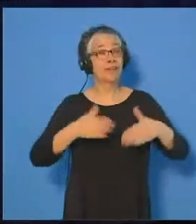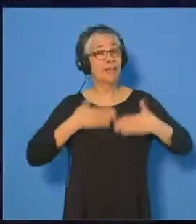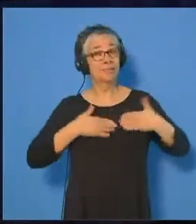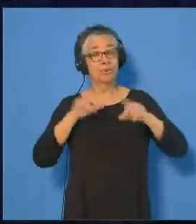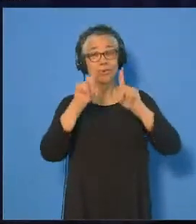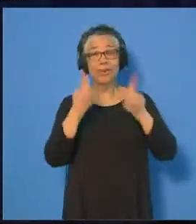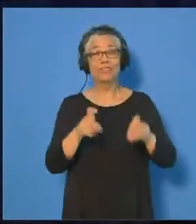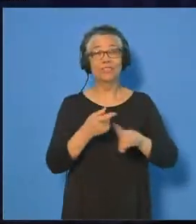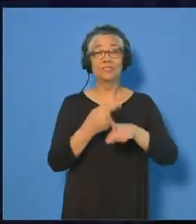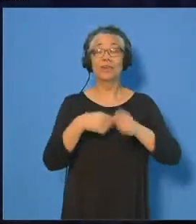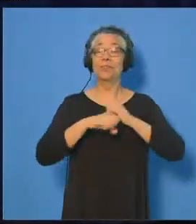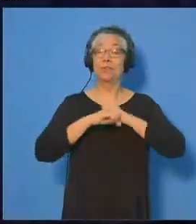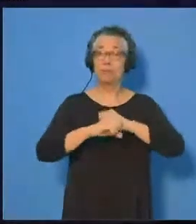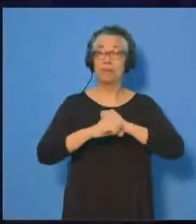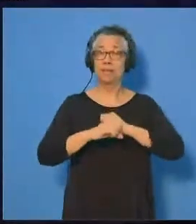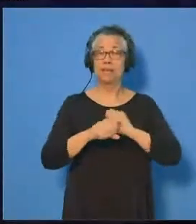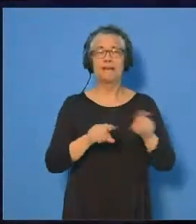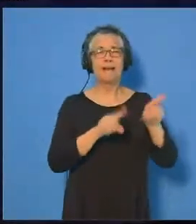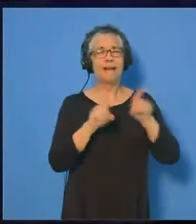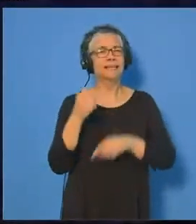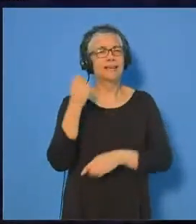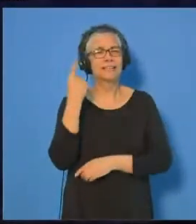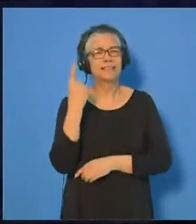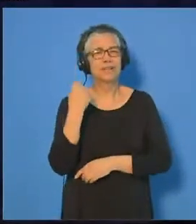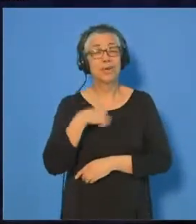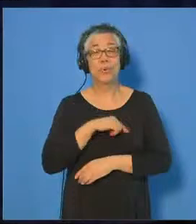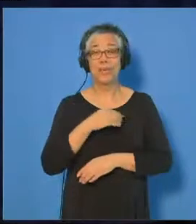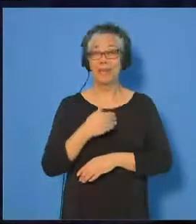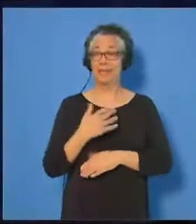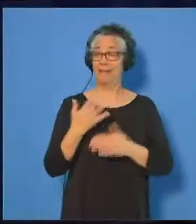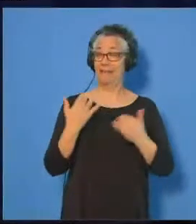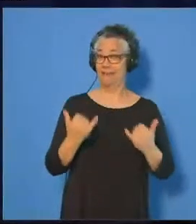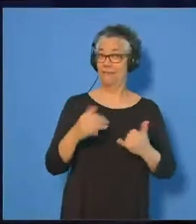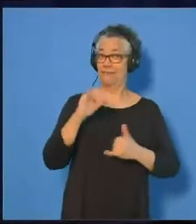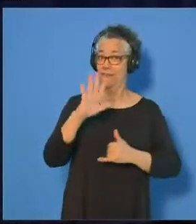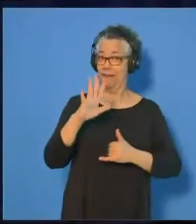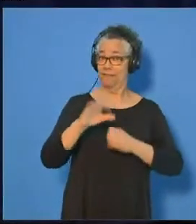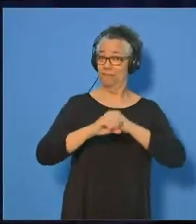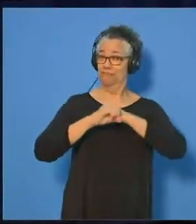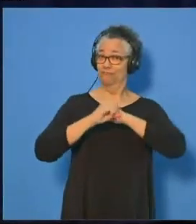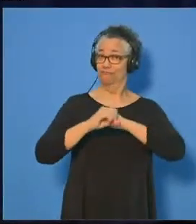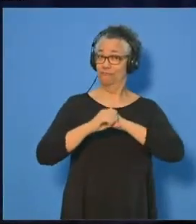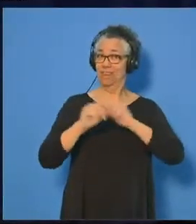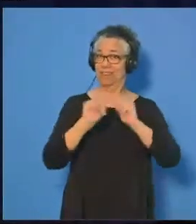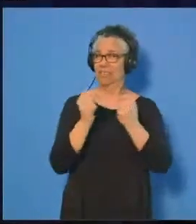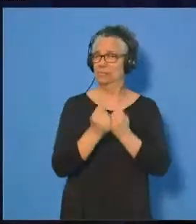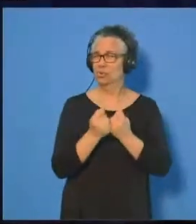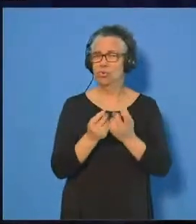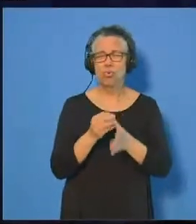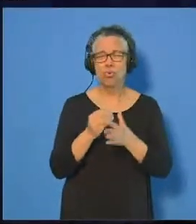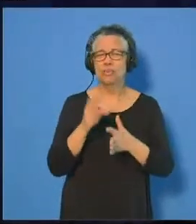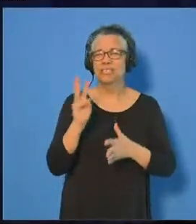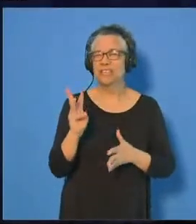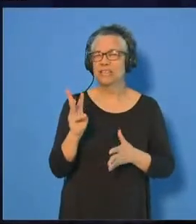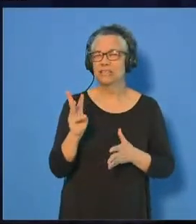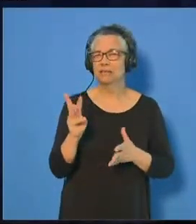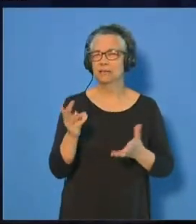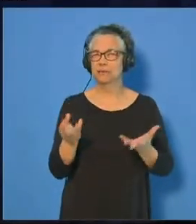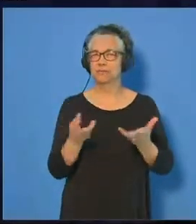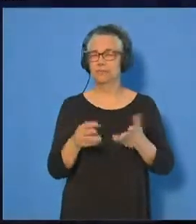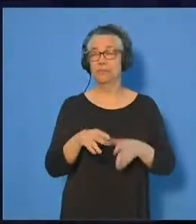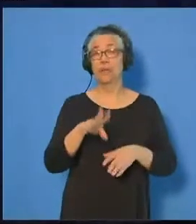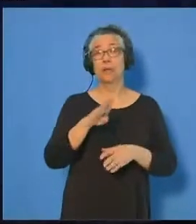from members of the media. And as I understand, we have 5 media organizations represented today. Or is it 6? We have Bermuda Broadcasting, the